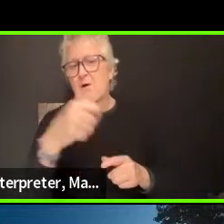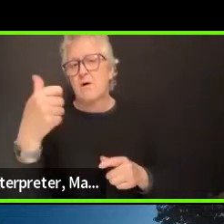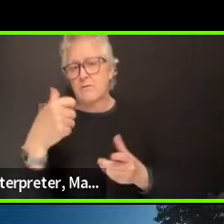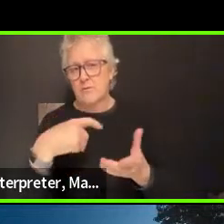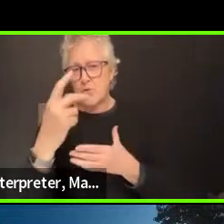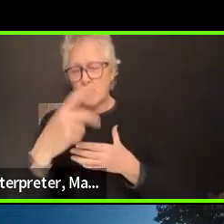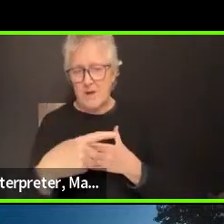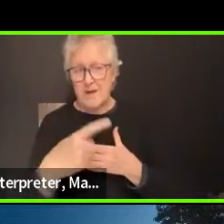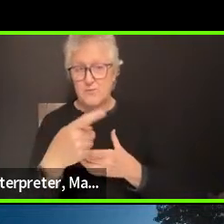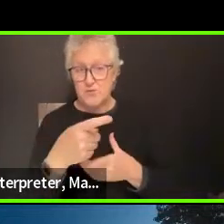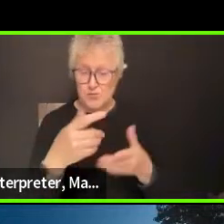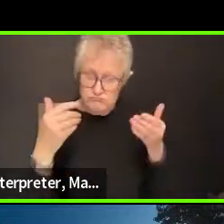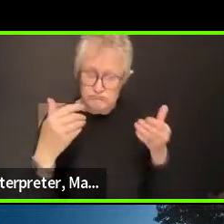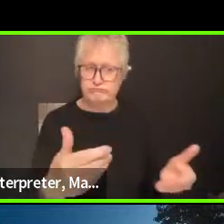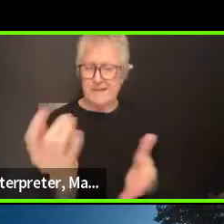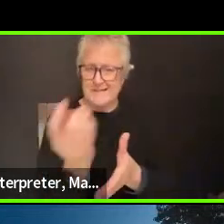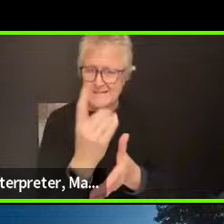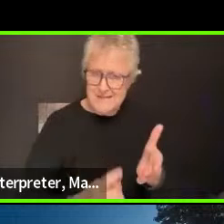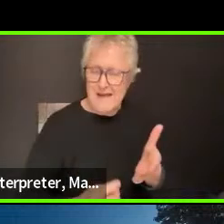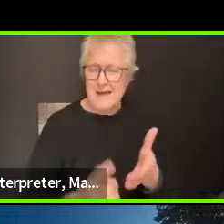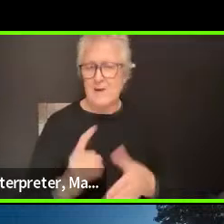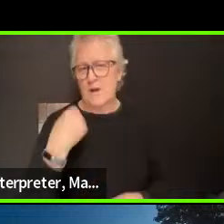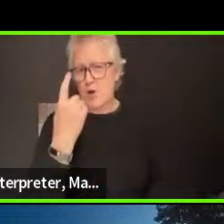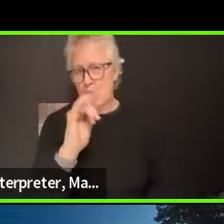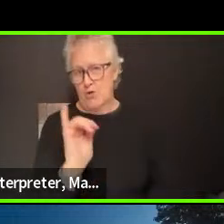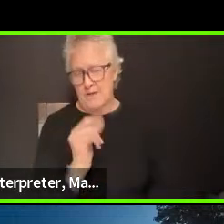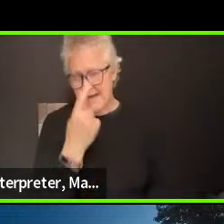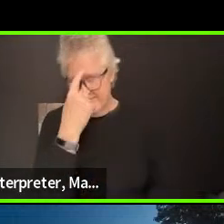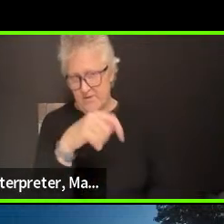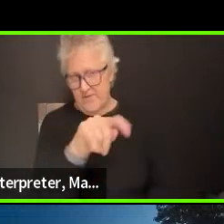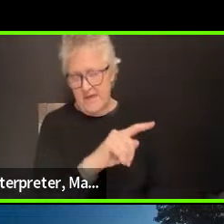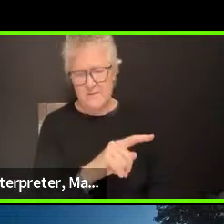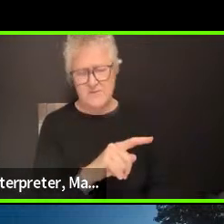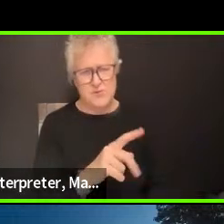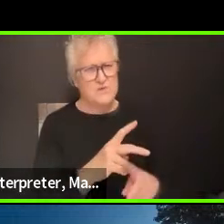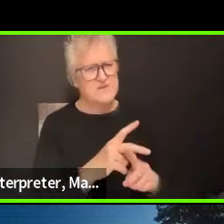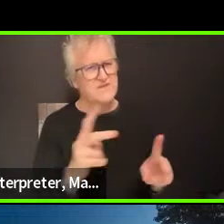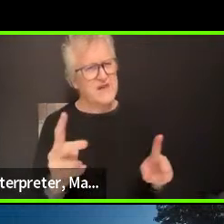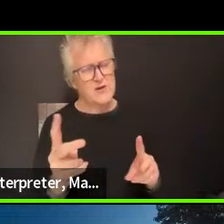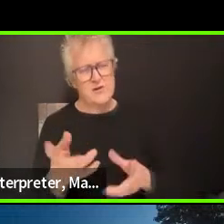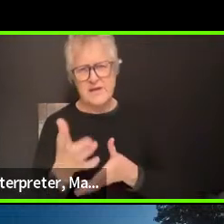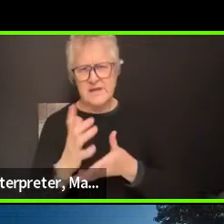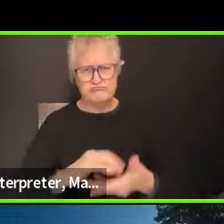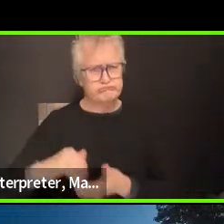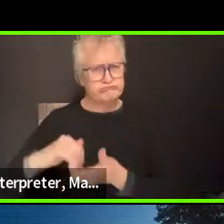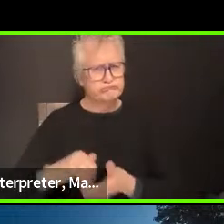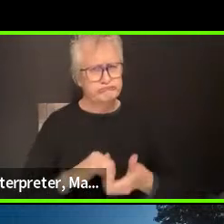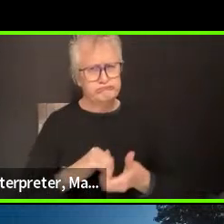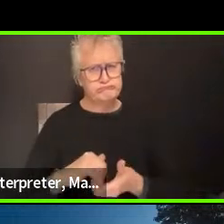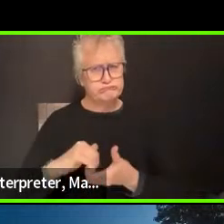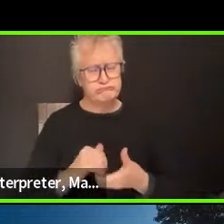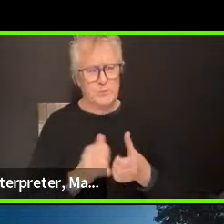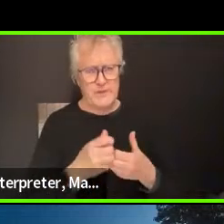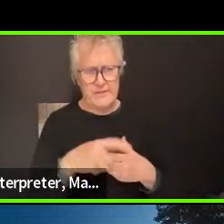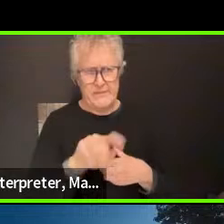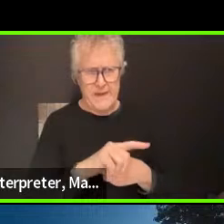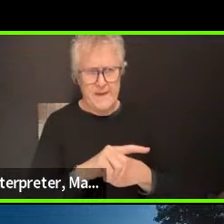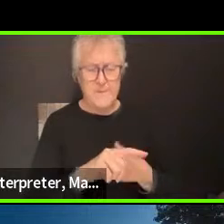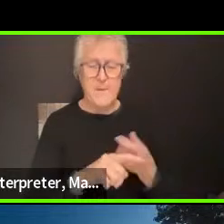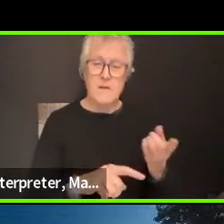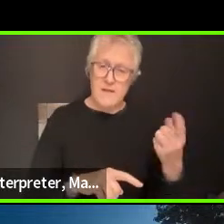them. So it was really collaborative in that respect of they got to choose like the process,